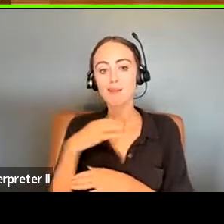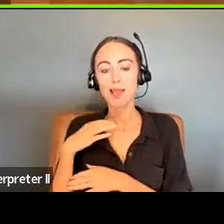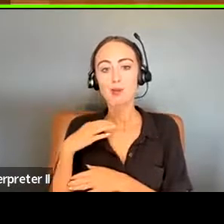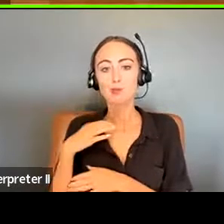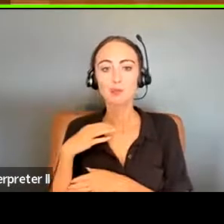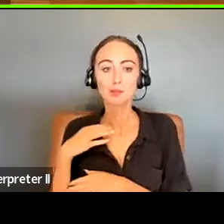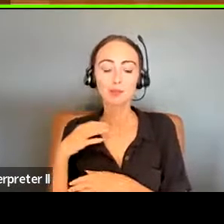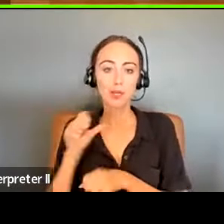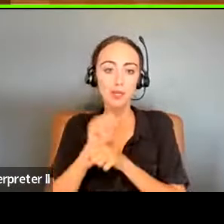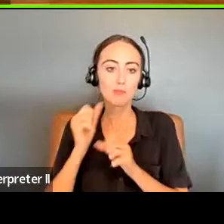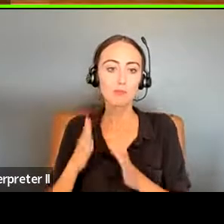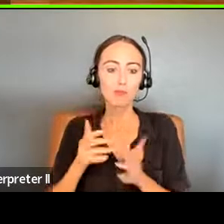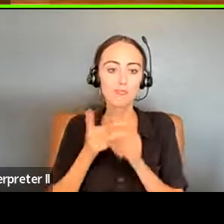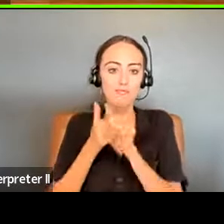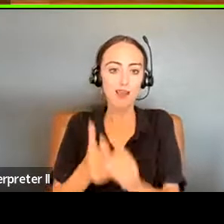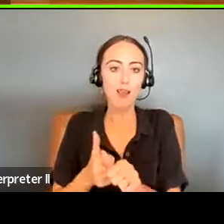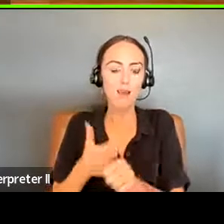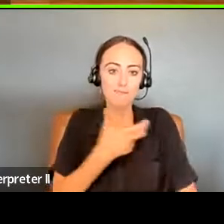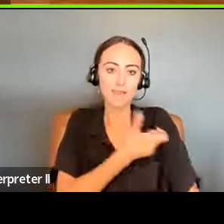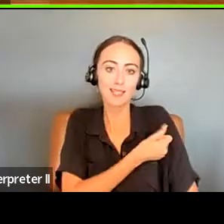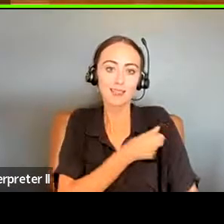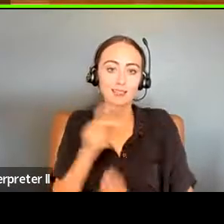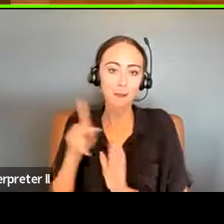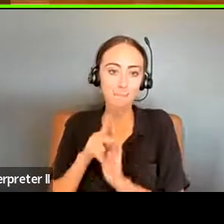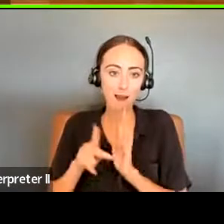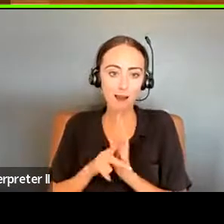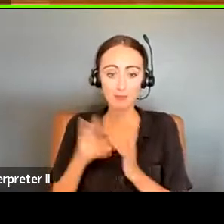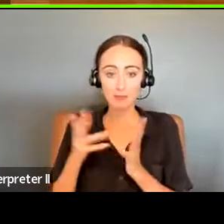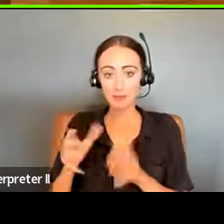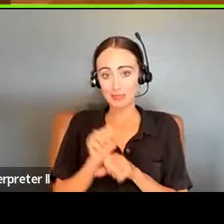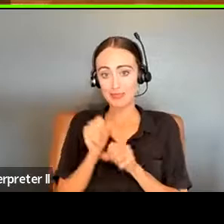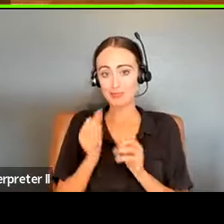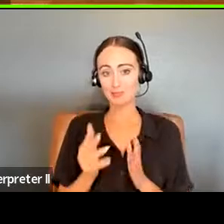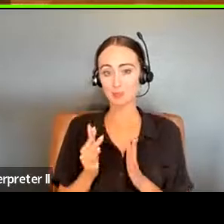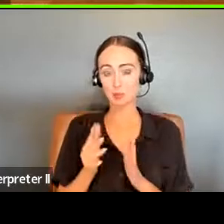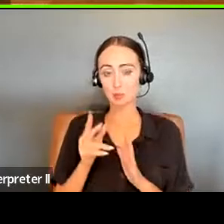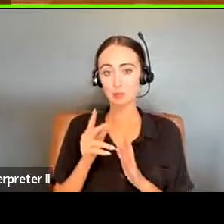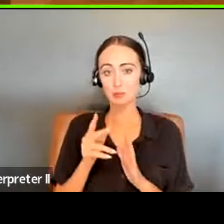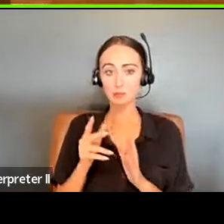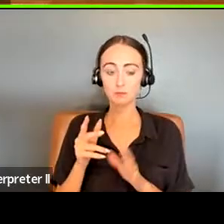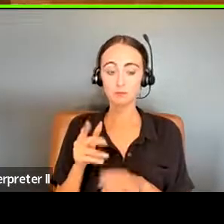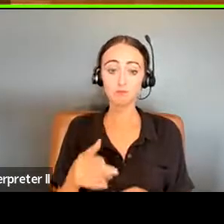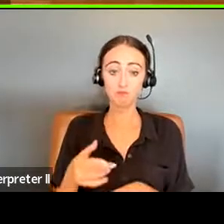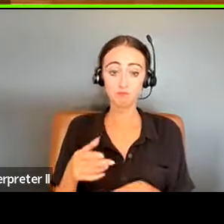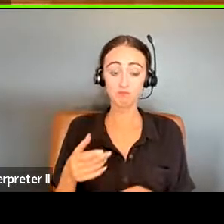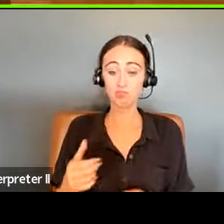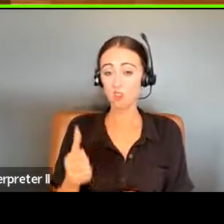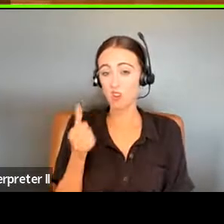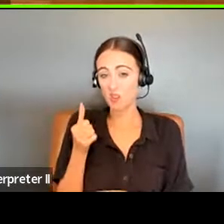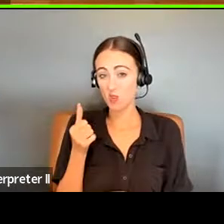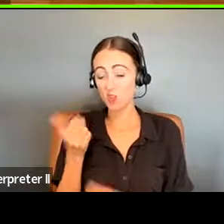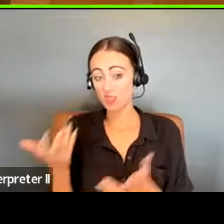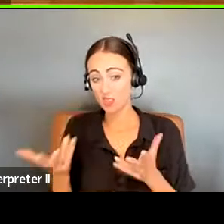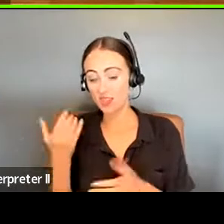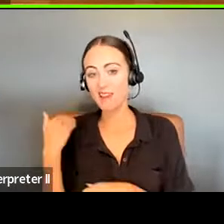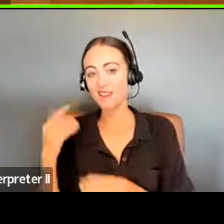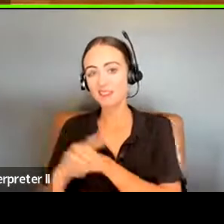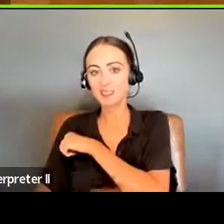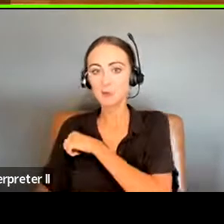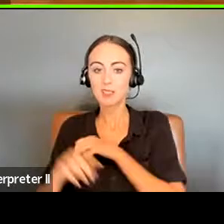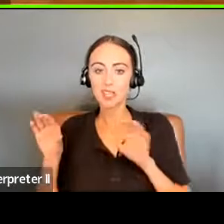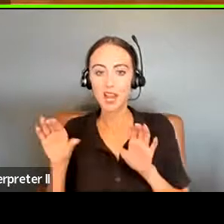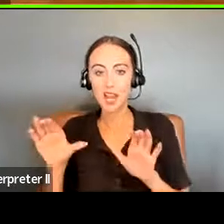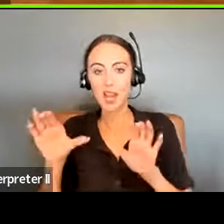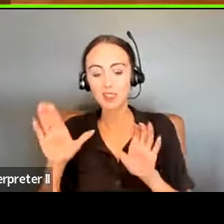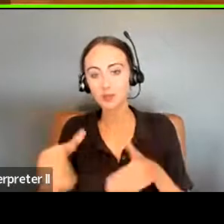the vaccine policy in the case where an individual employee's personnel authority refuses to take disciplinary action against an employee as